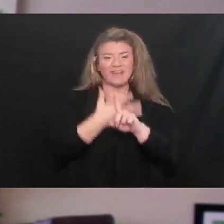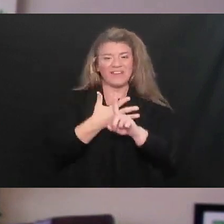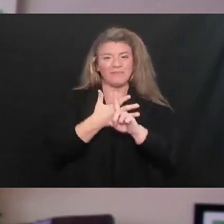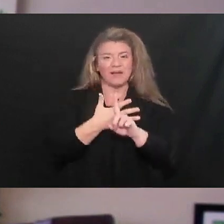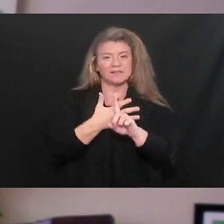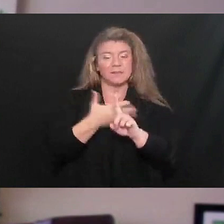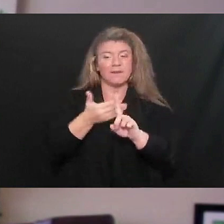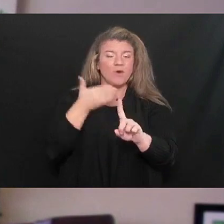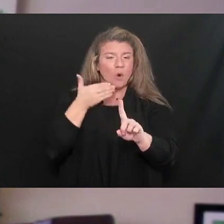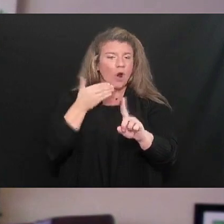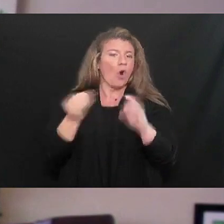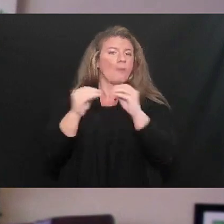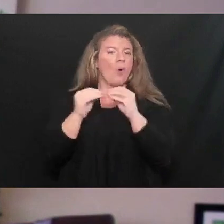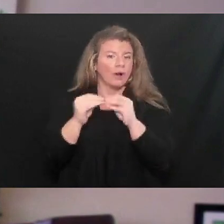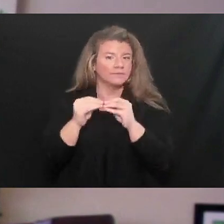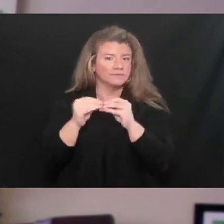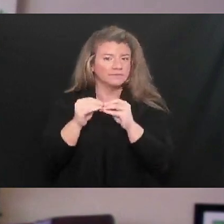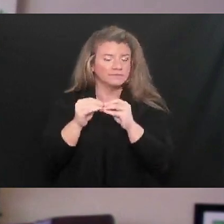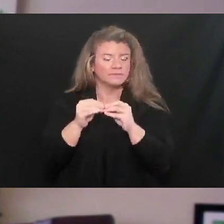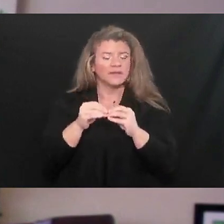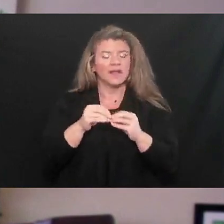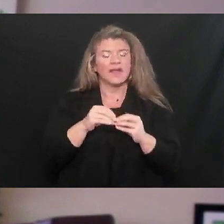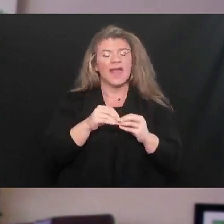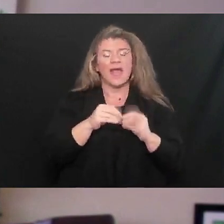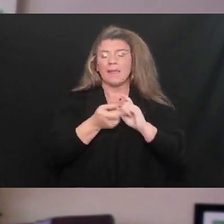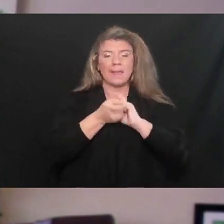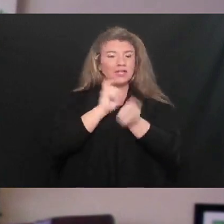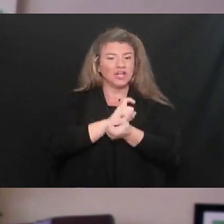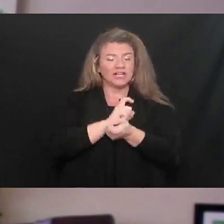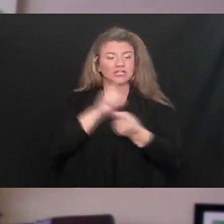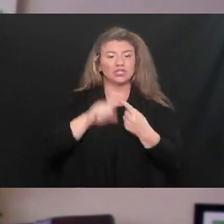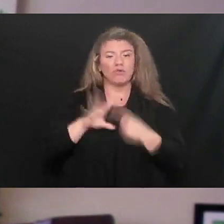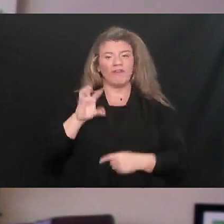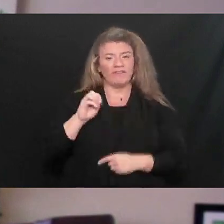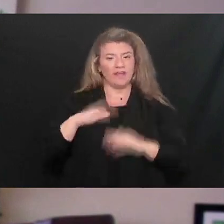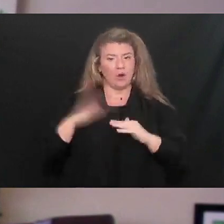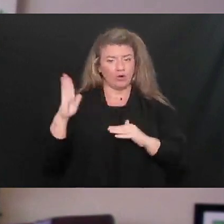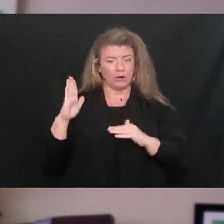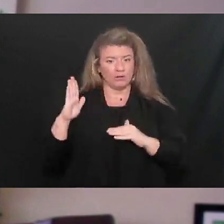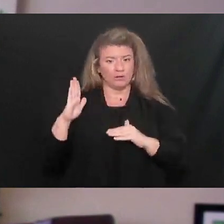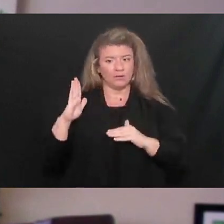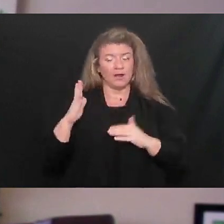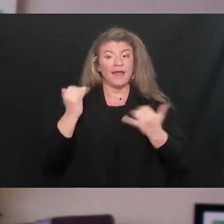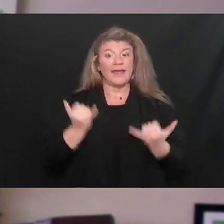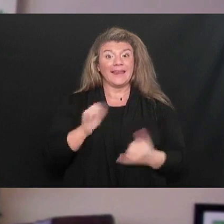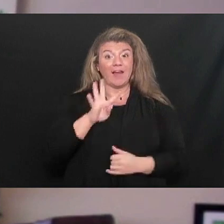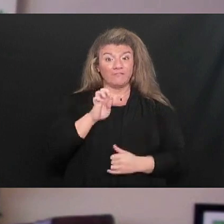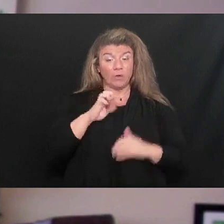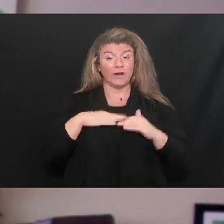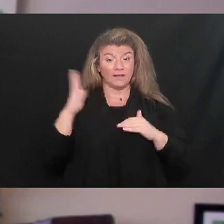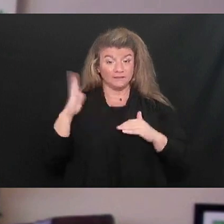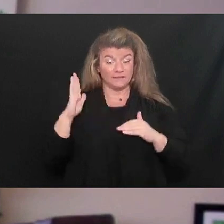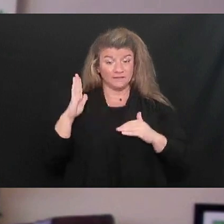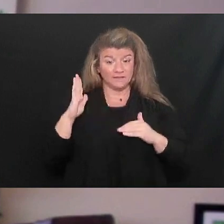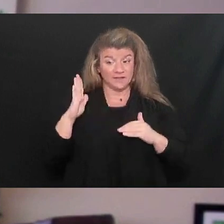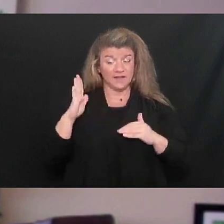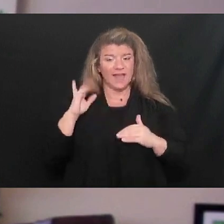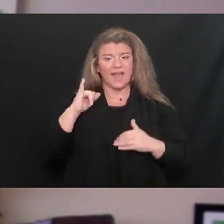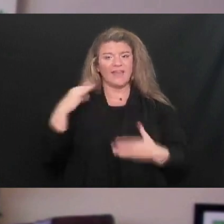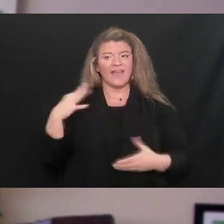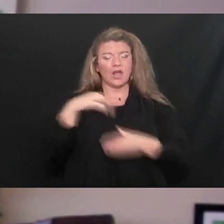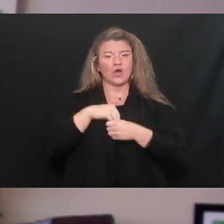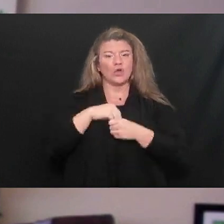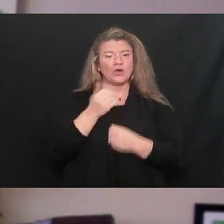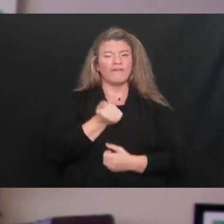or longer. And then they moved that to the over 50-year-old population and then the over 40-year-old population and included a